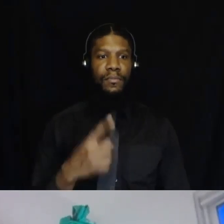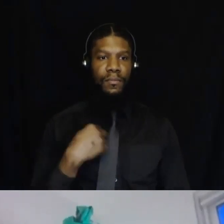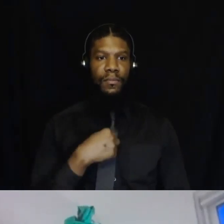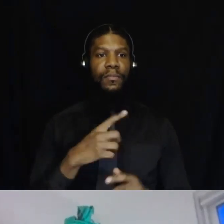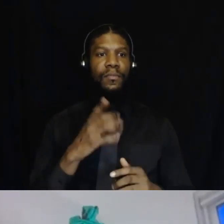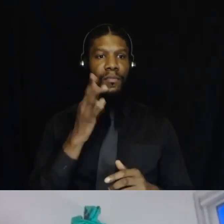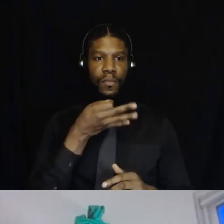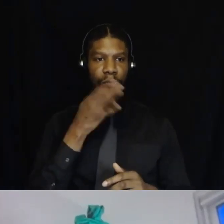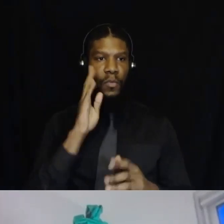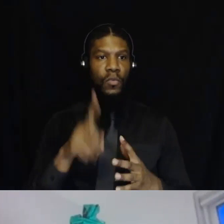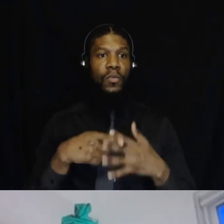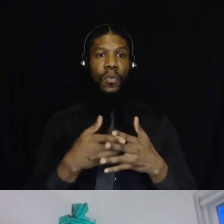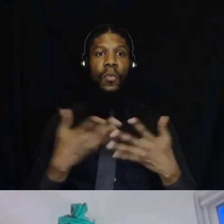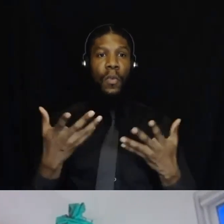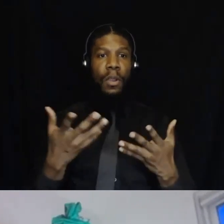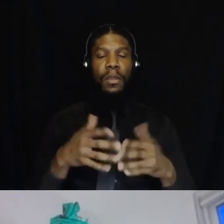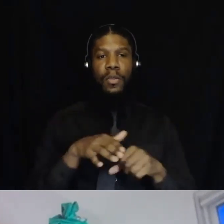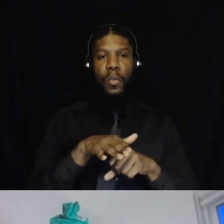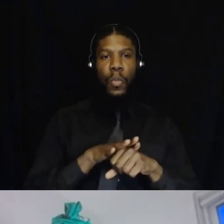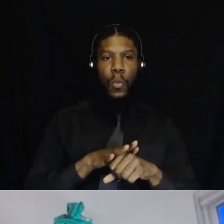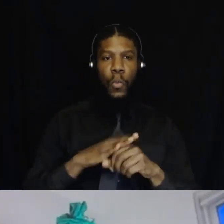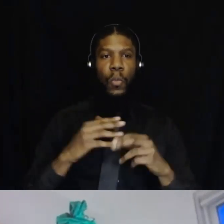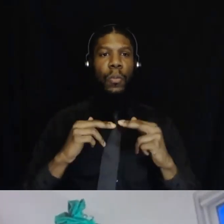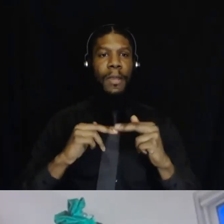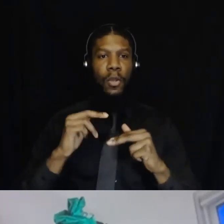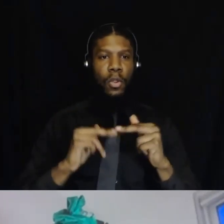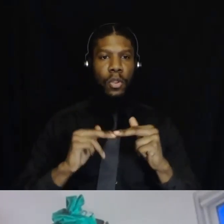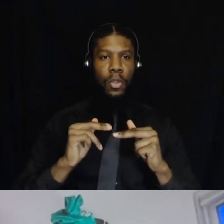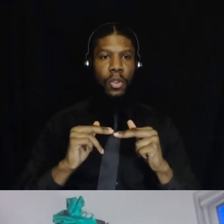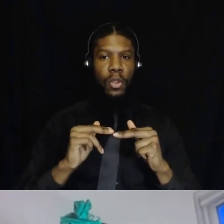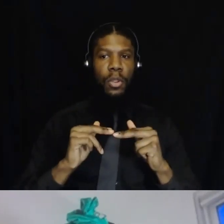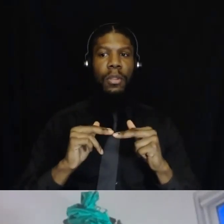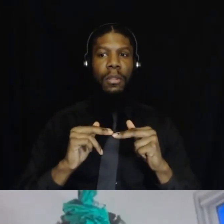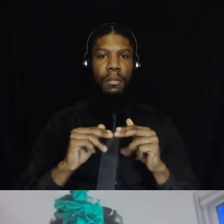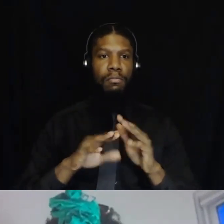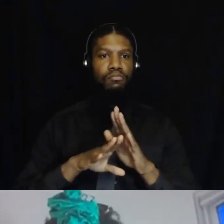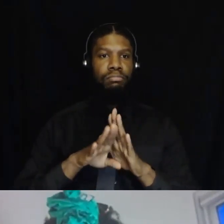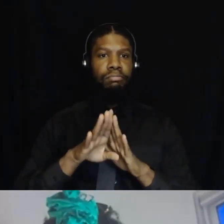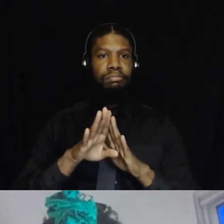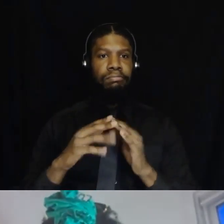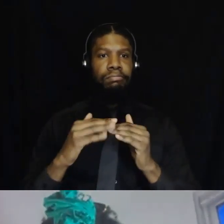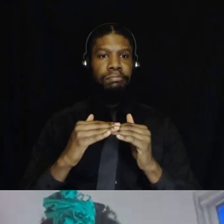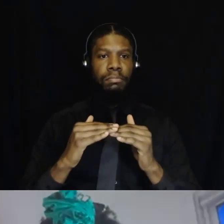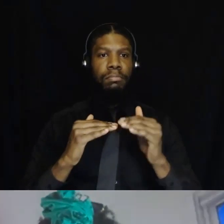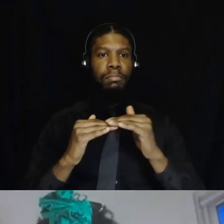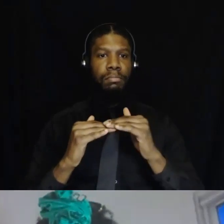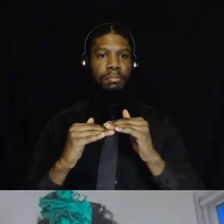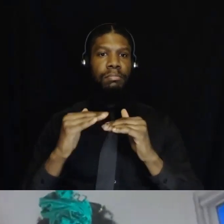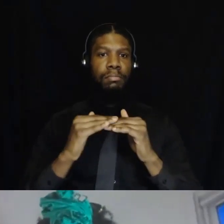So in preparation, we're going to create a